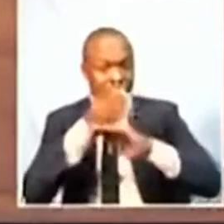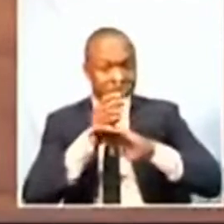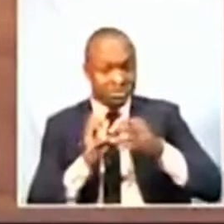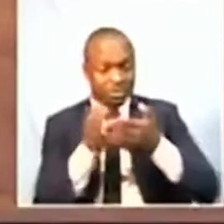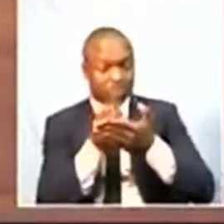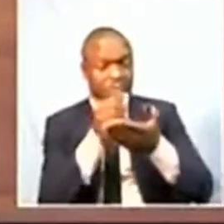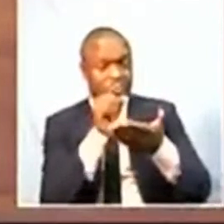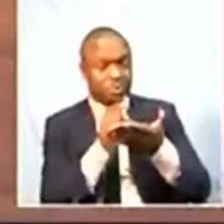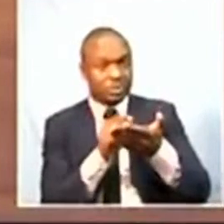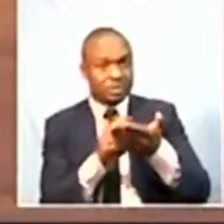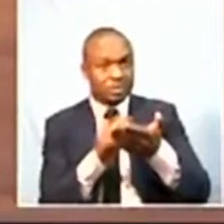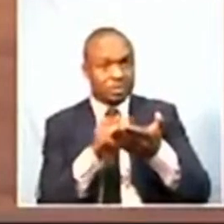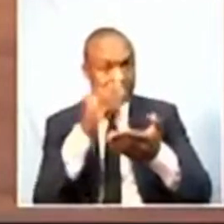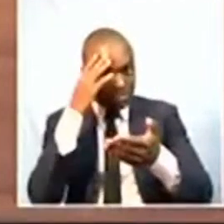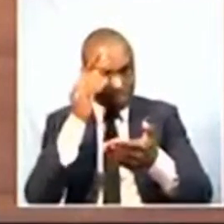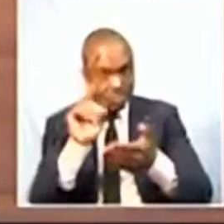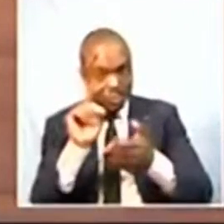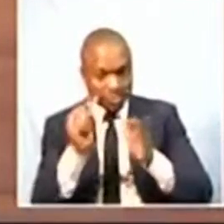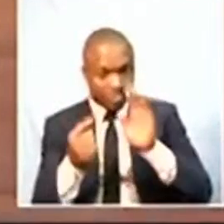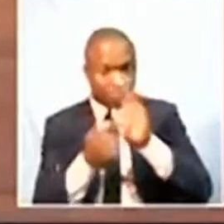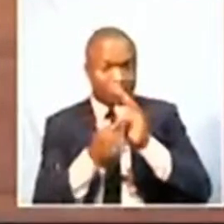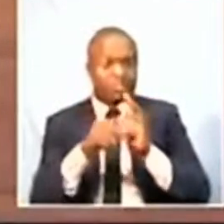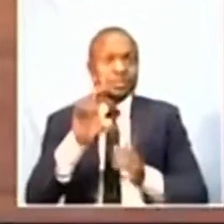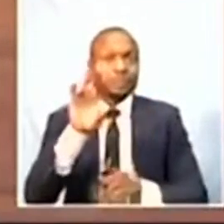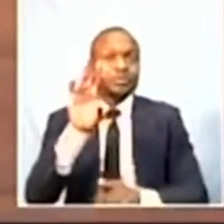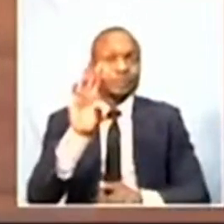of 1.7.